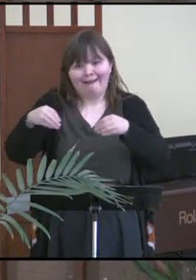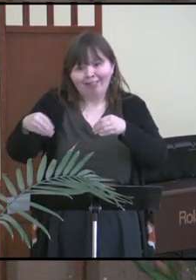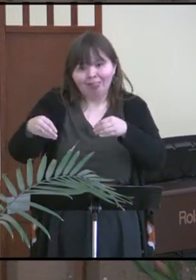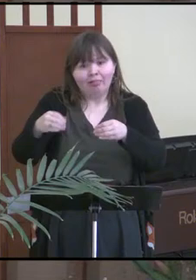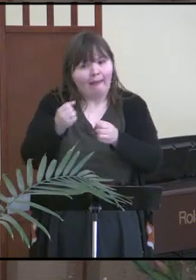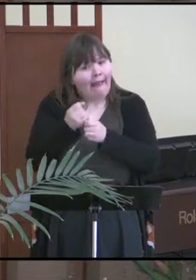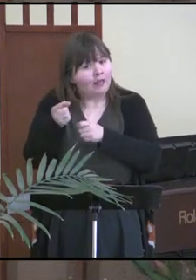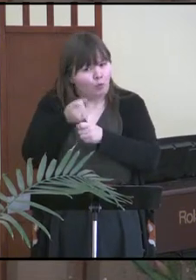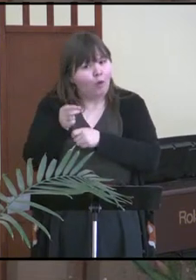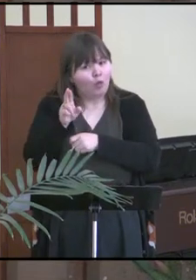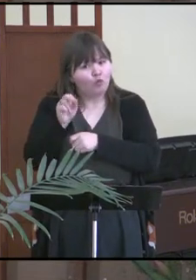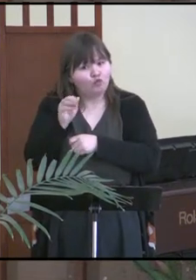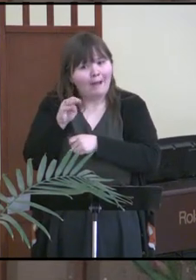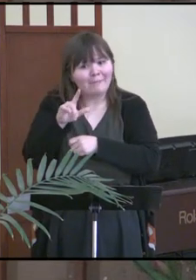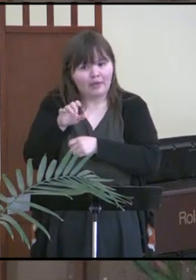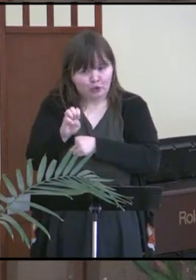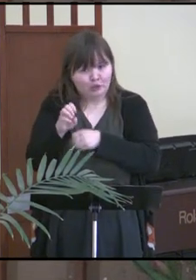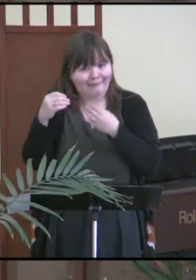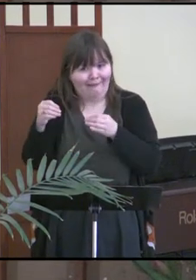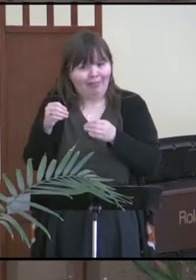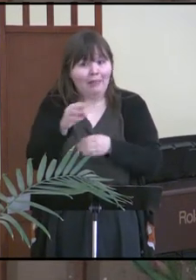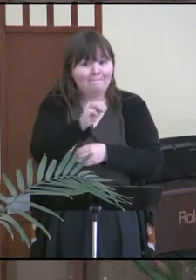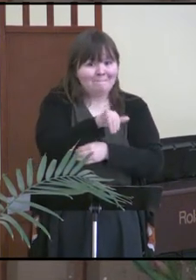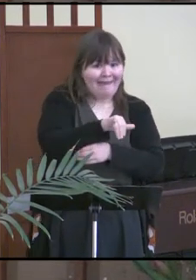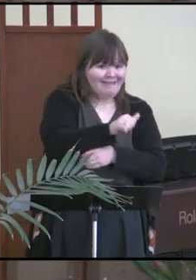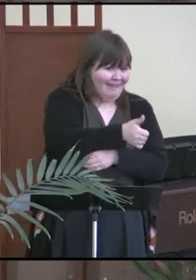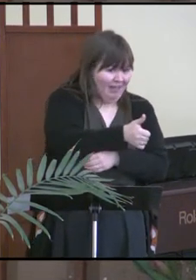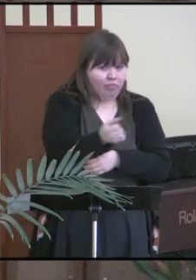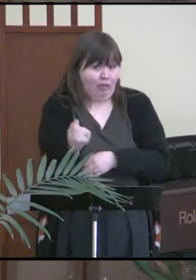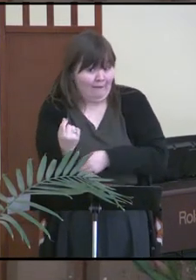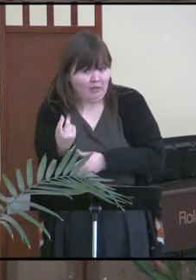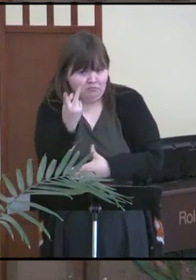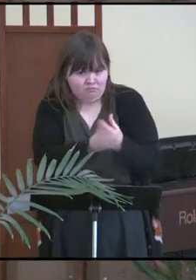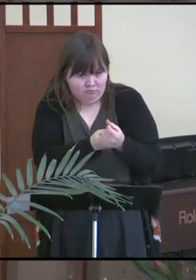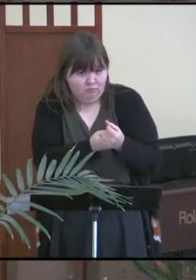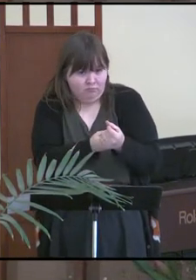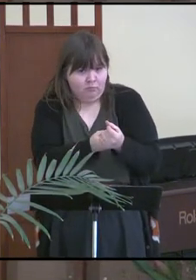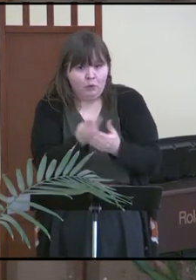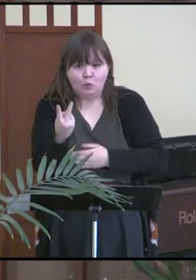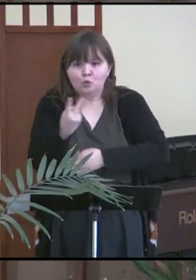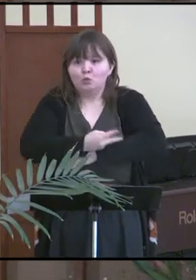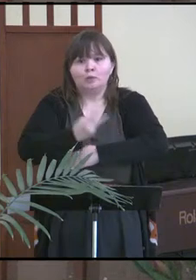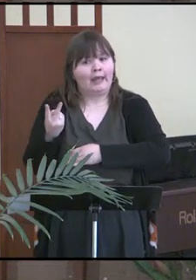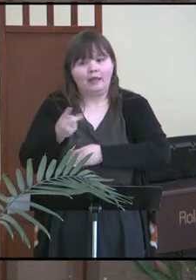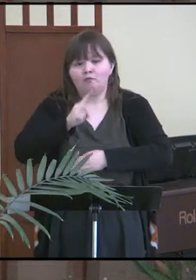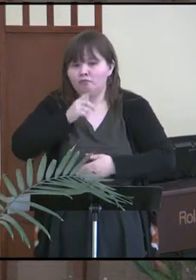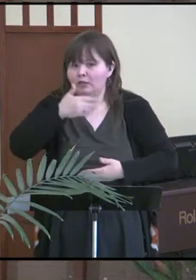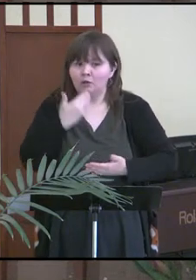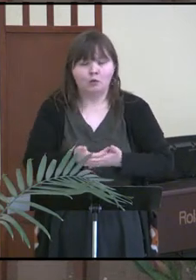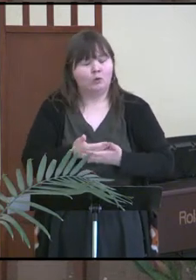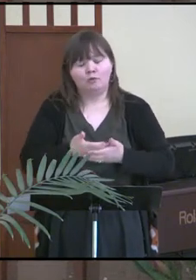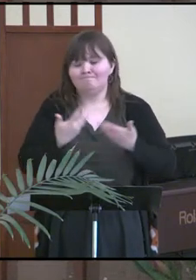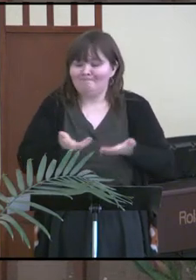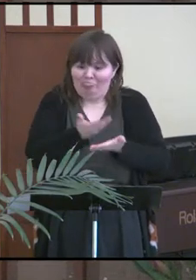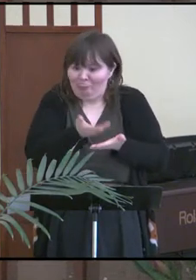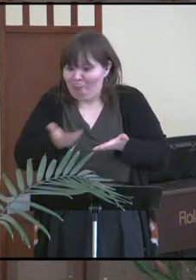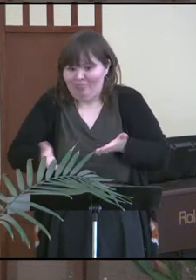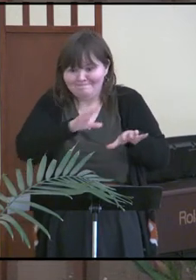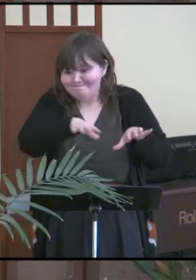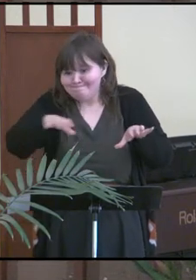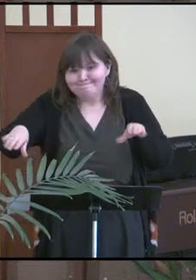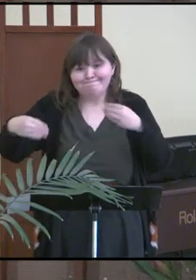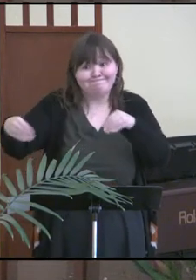annual rummage sale, May 10th and 11th, and it has it's 2 days of really good stuff.